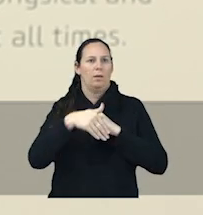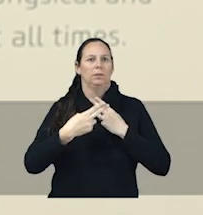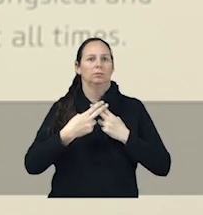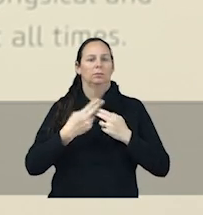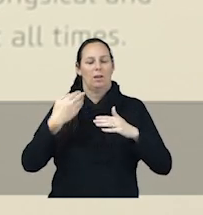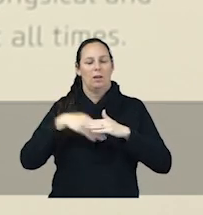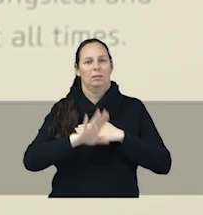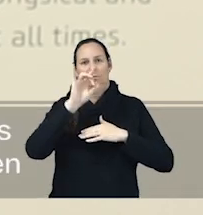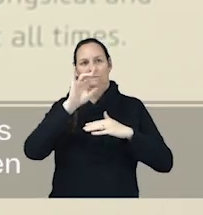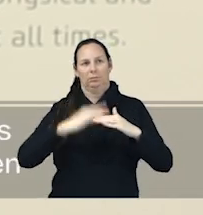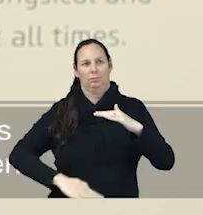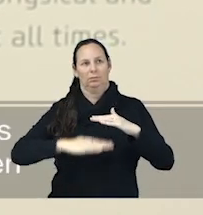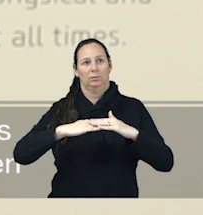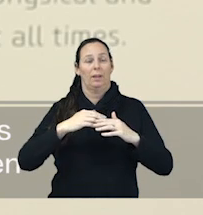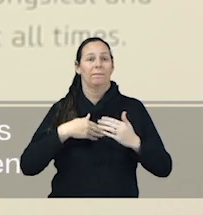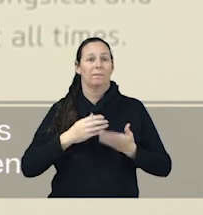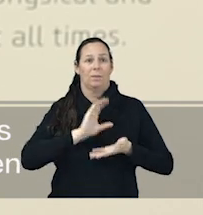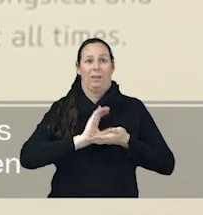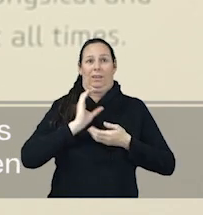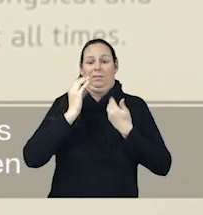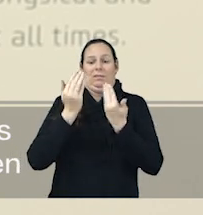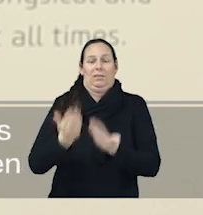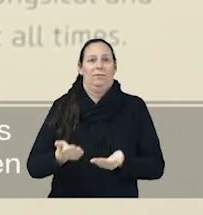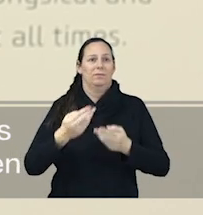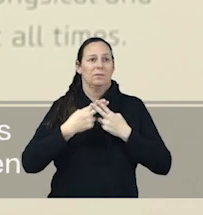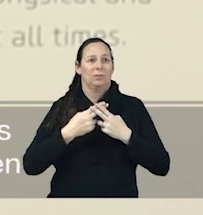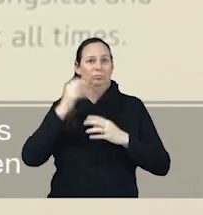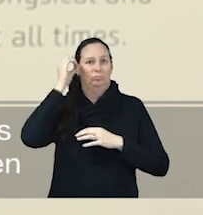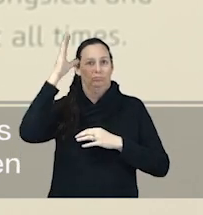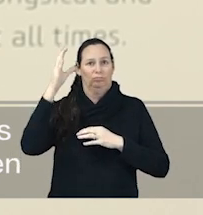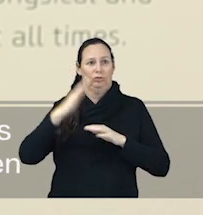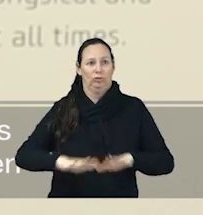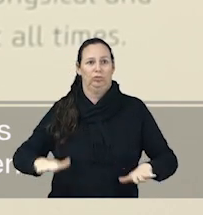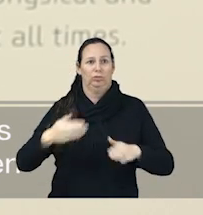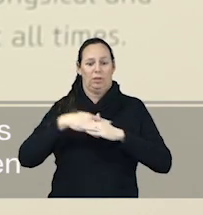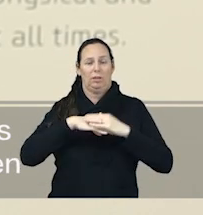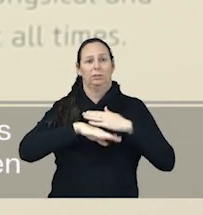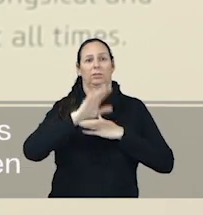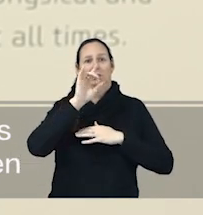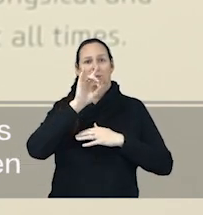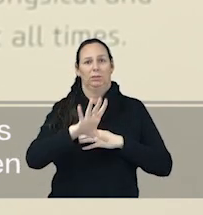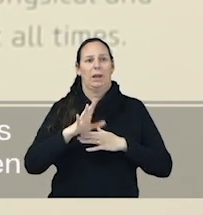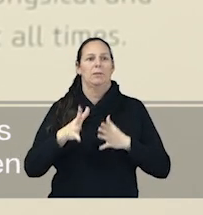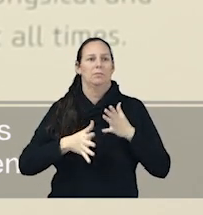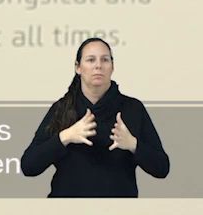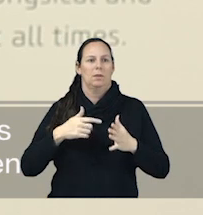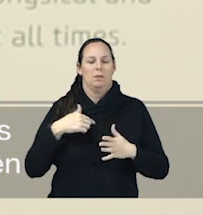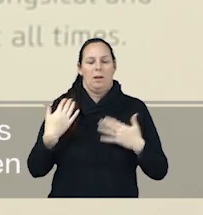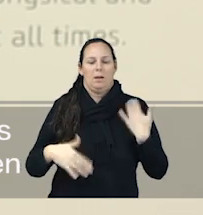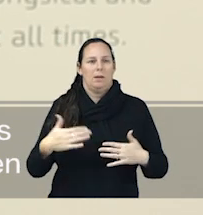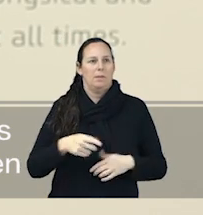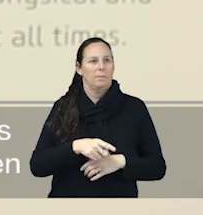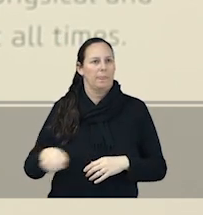under 10 years of age. So if we were to give children knowledge that was beyond their years on this subject then we ourselves